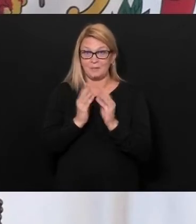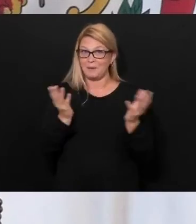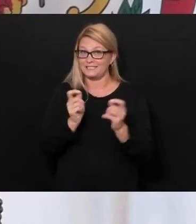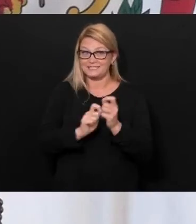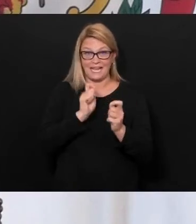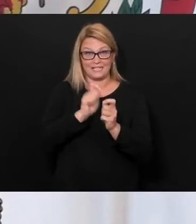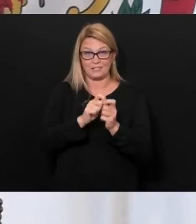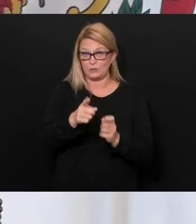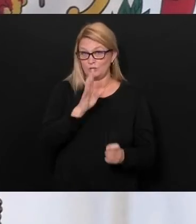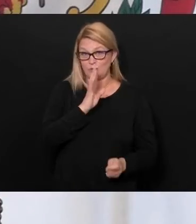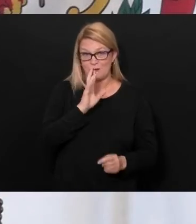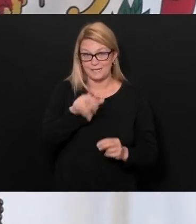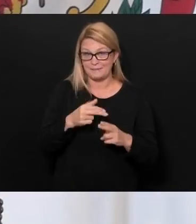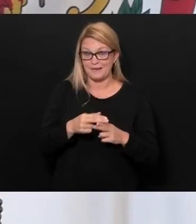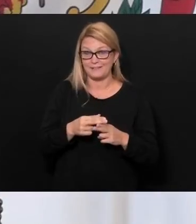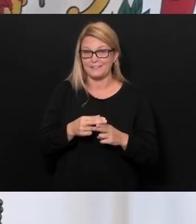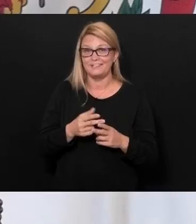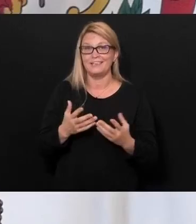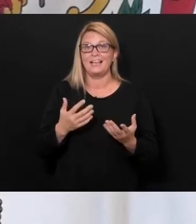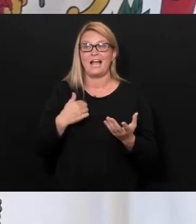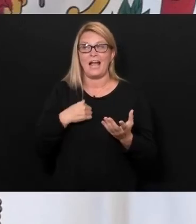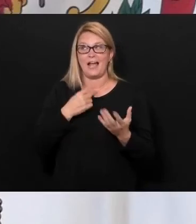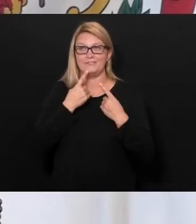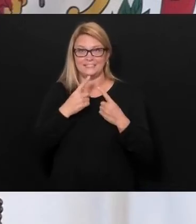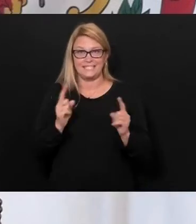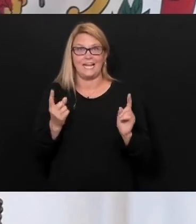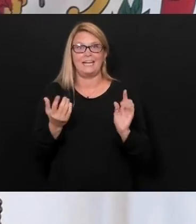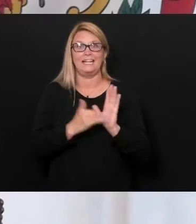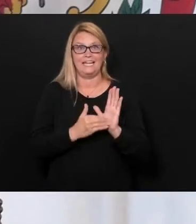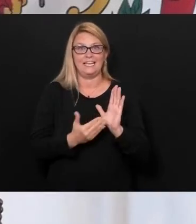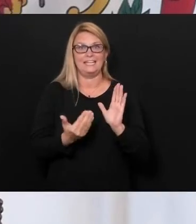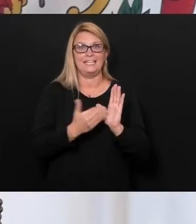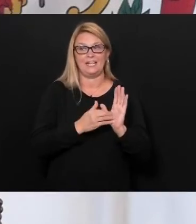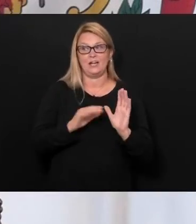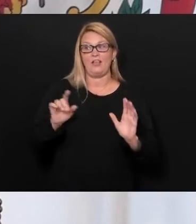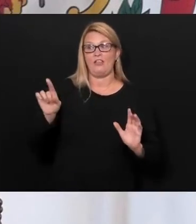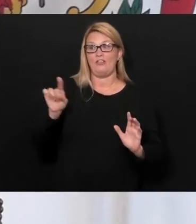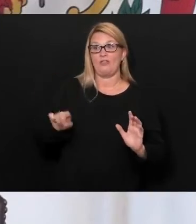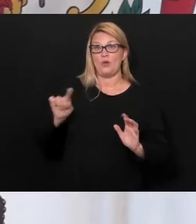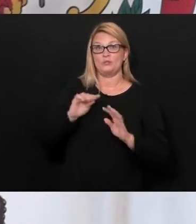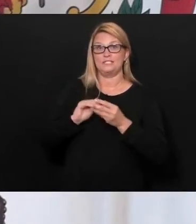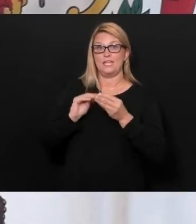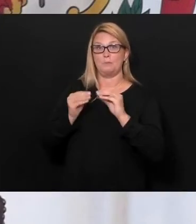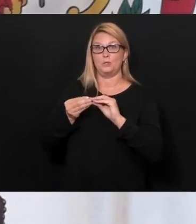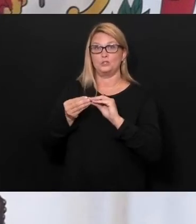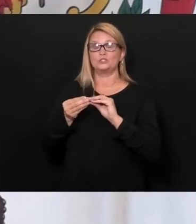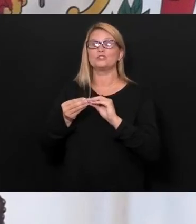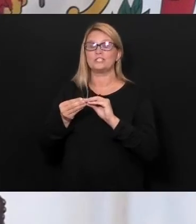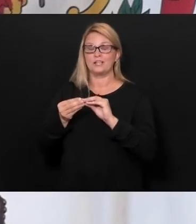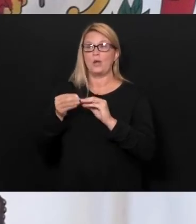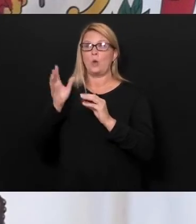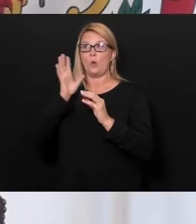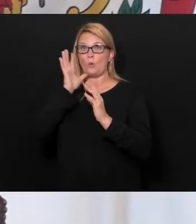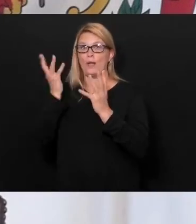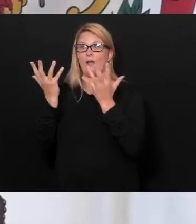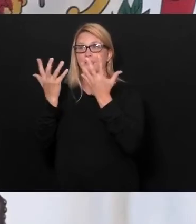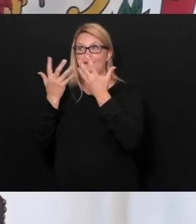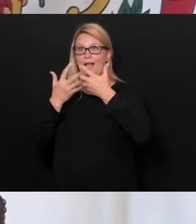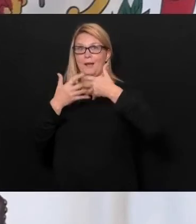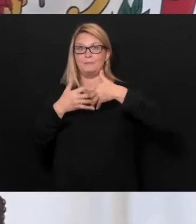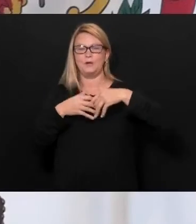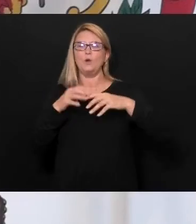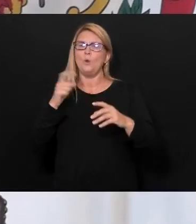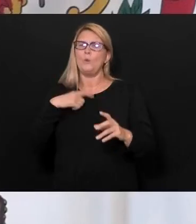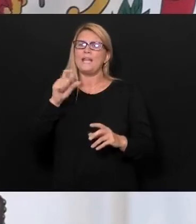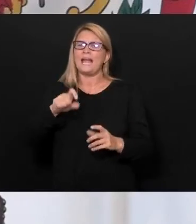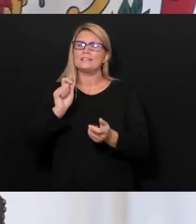I've said it over and over and over, the numbers and everything are coming together, and the numbers, you know, from time to time we've had to